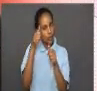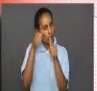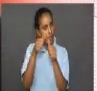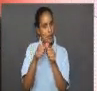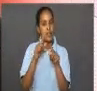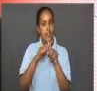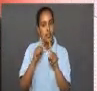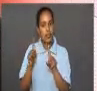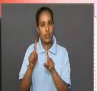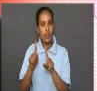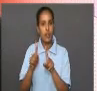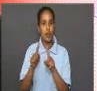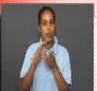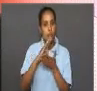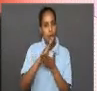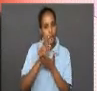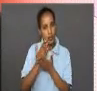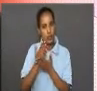the difference between